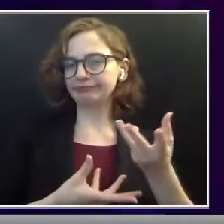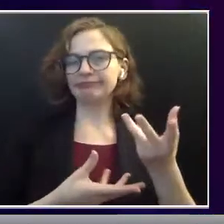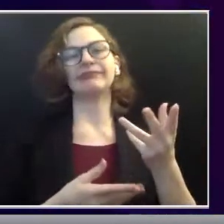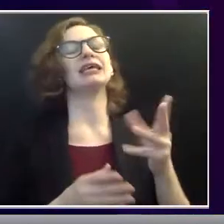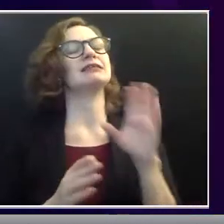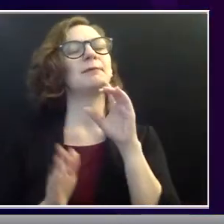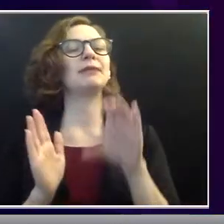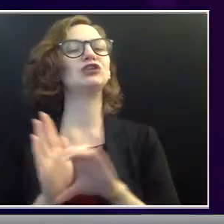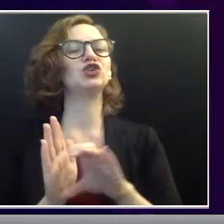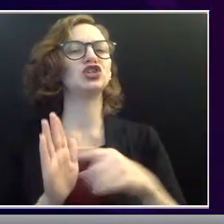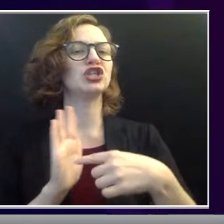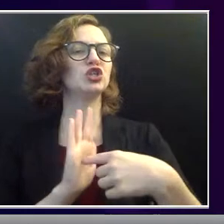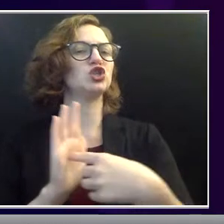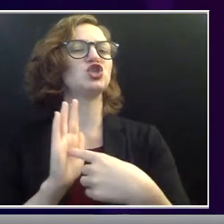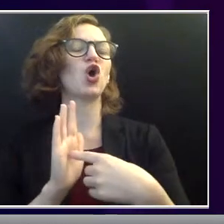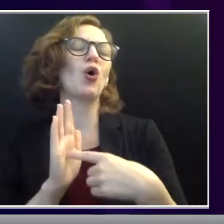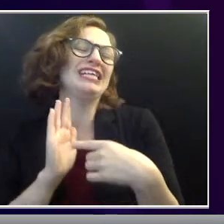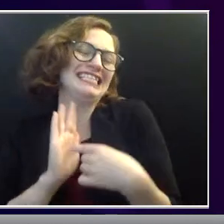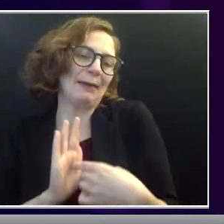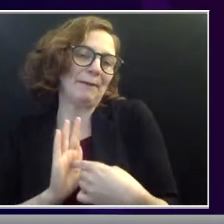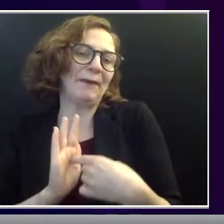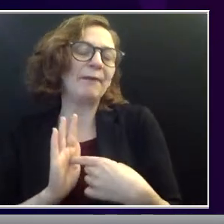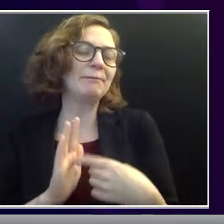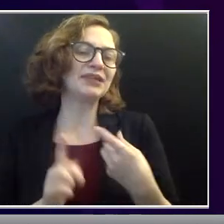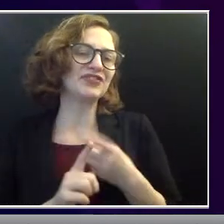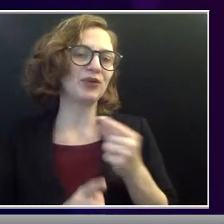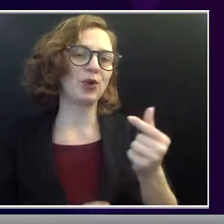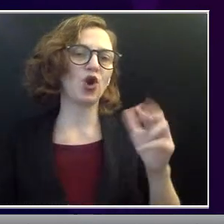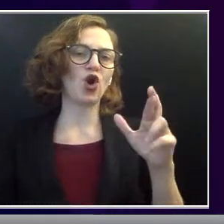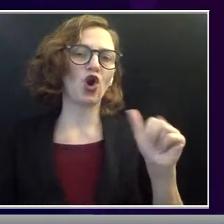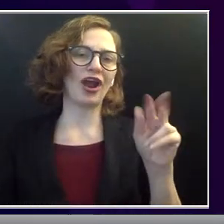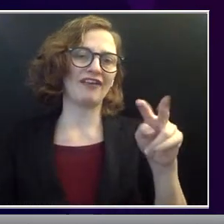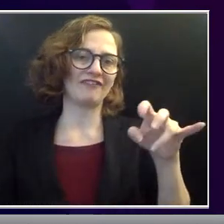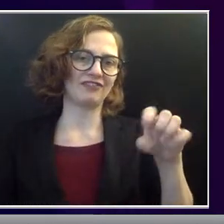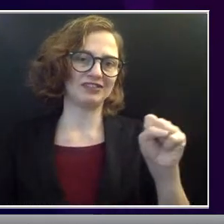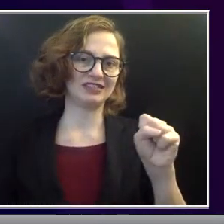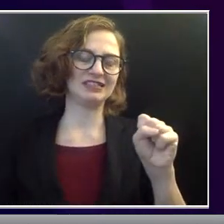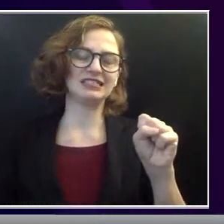want to talk about this a little bit. The symptoms are nervousness,